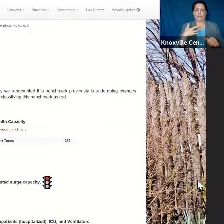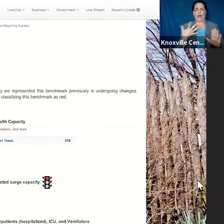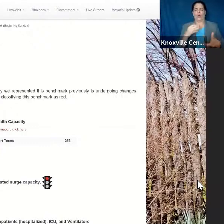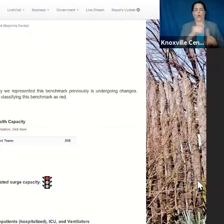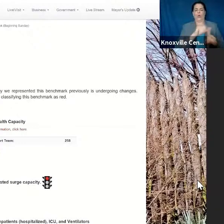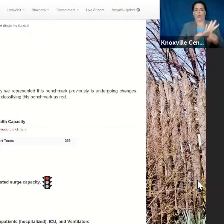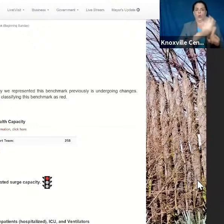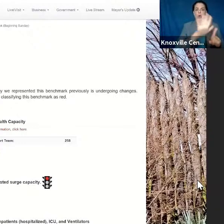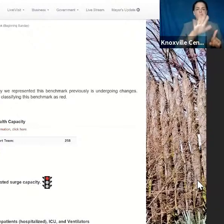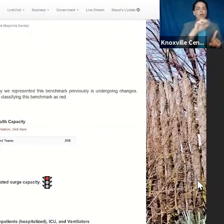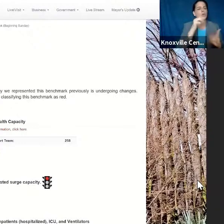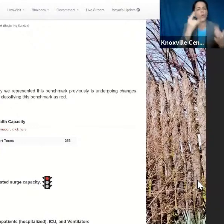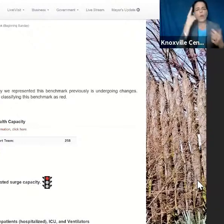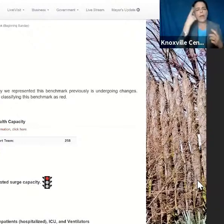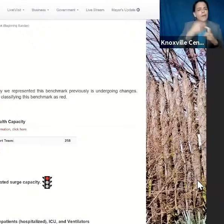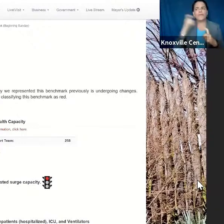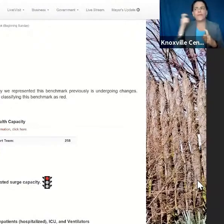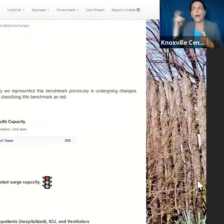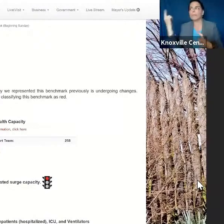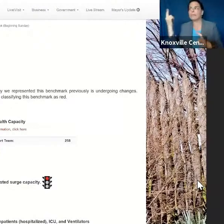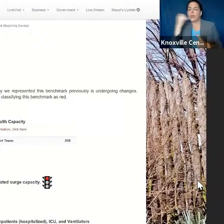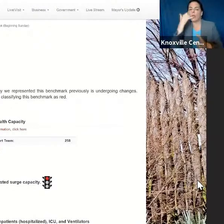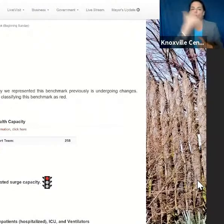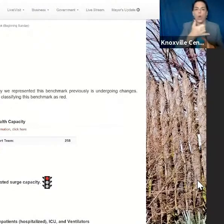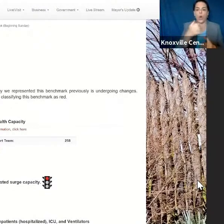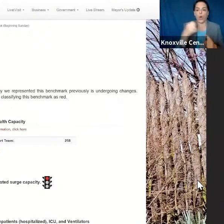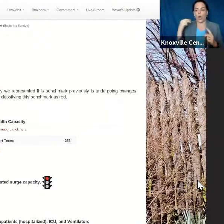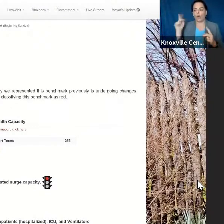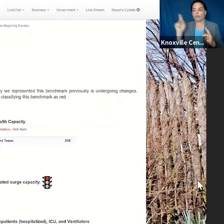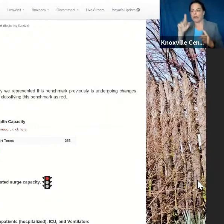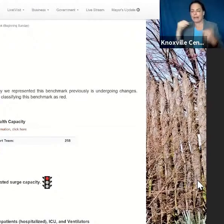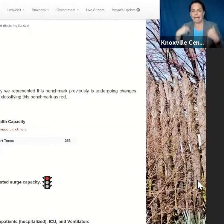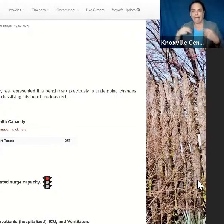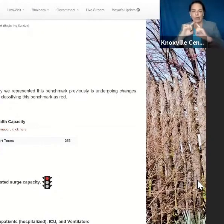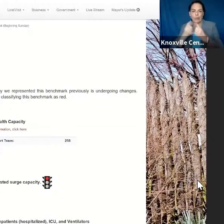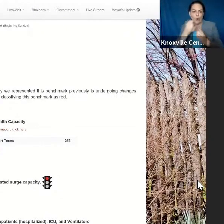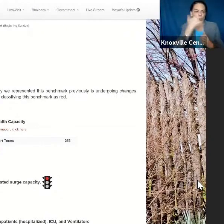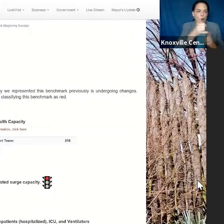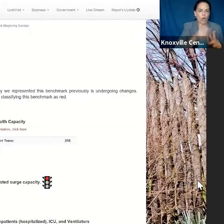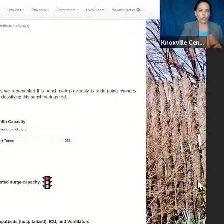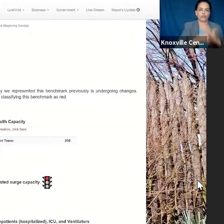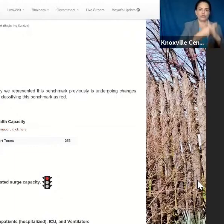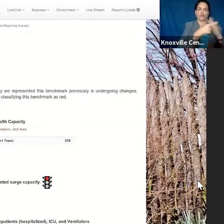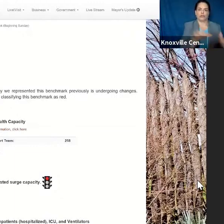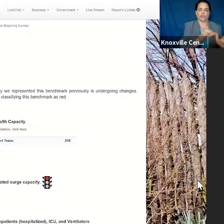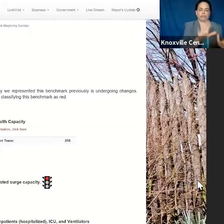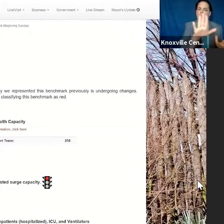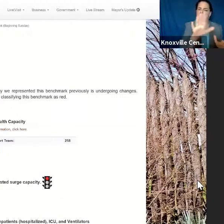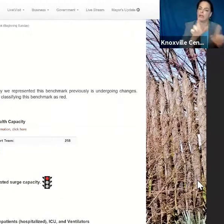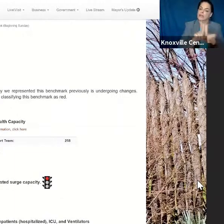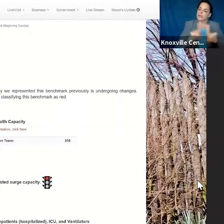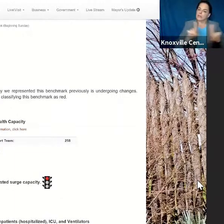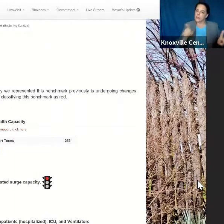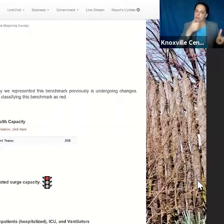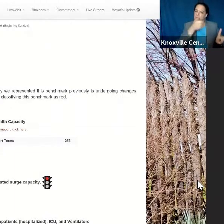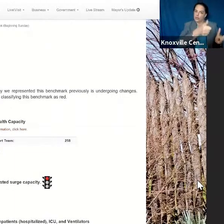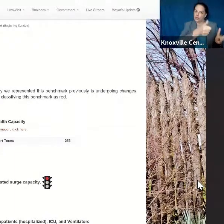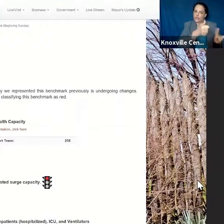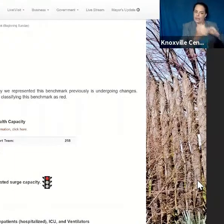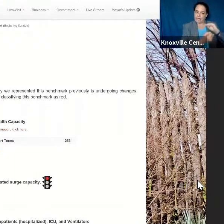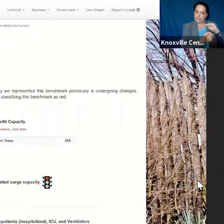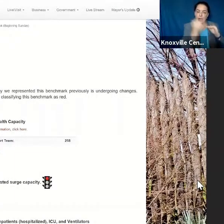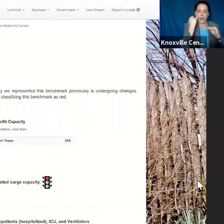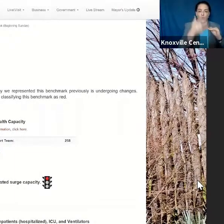should not wait to receive a call from public health to start taking action. Isolate yourself away from everyone if you have symptoms or have